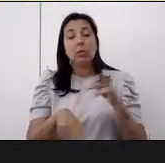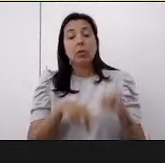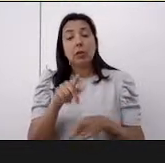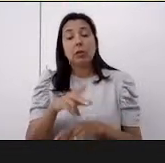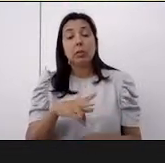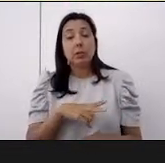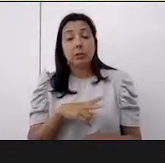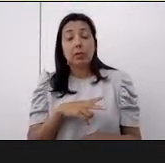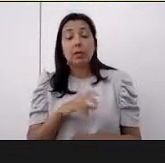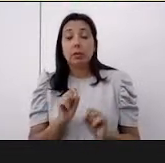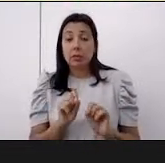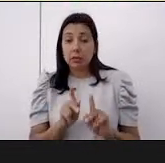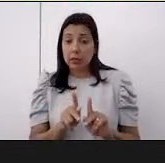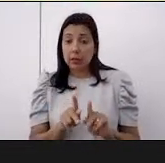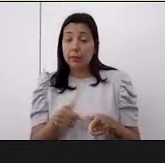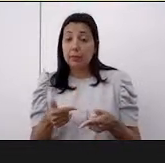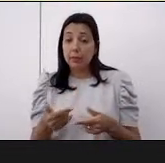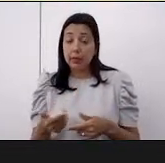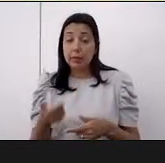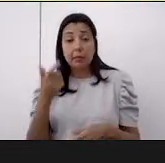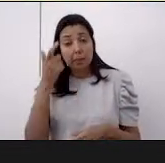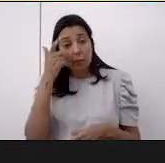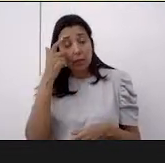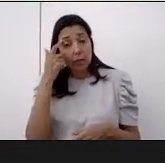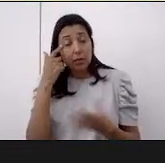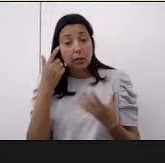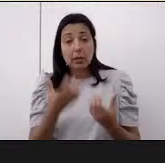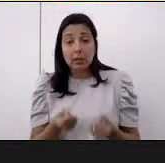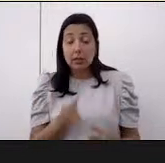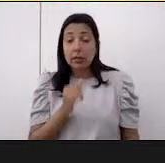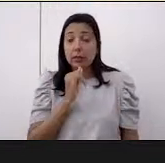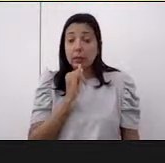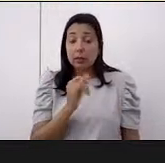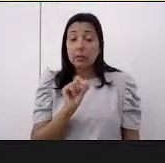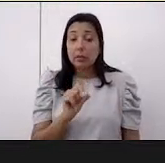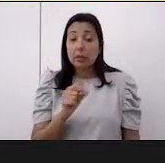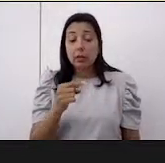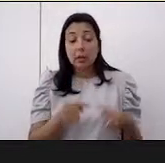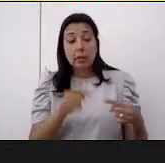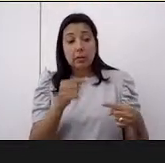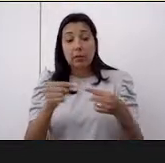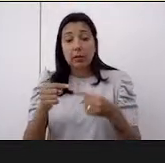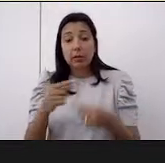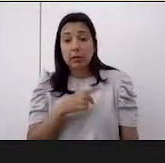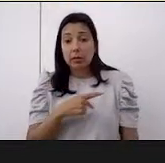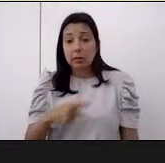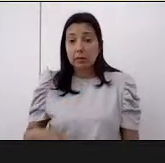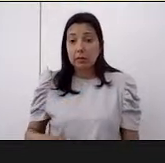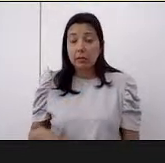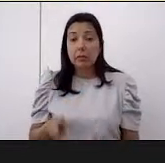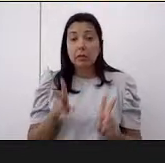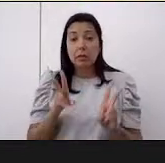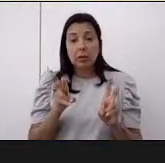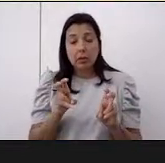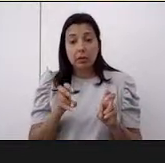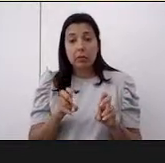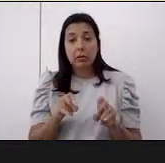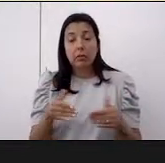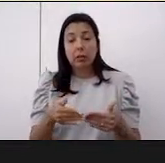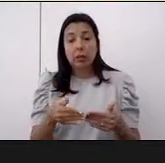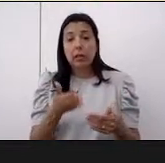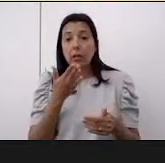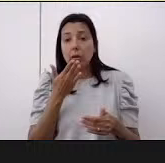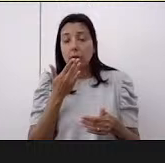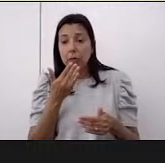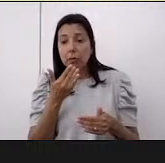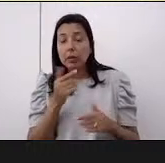Taking the example of the agri-food public policy, global public policy, agri-food global field, and I will try to illustrate